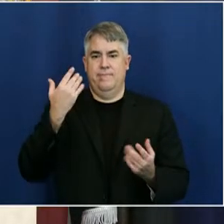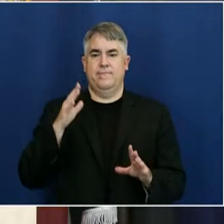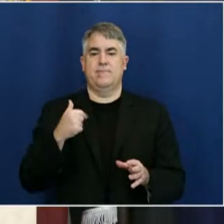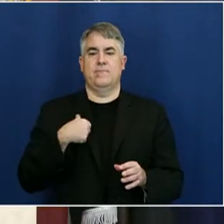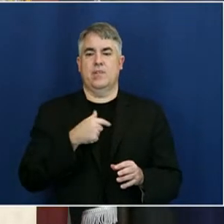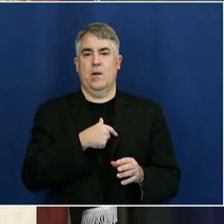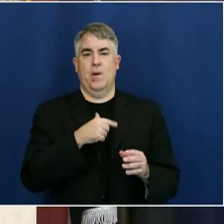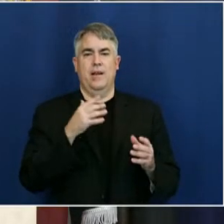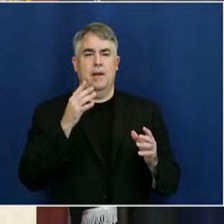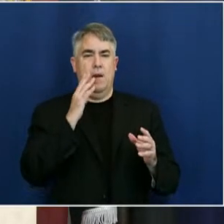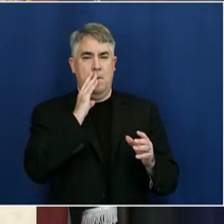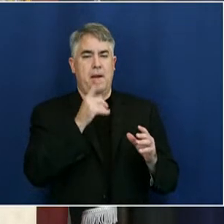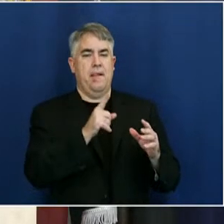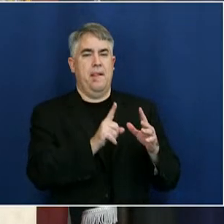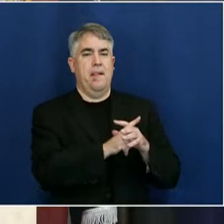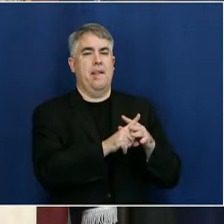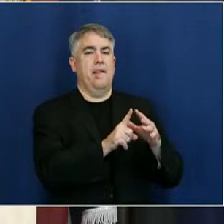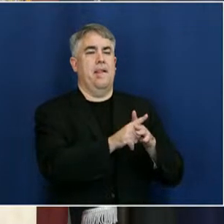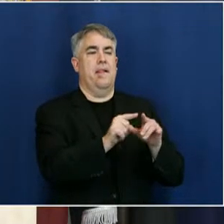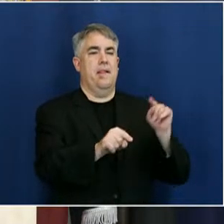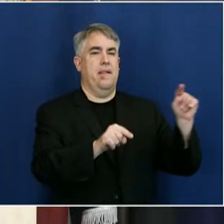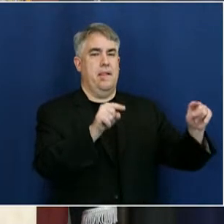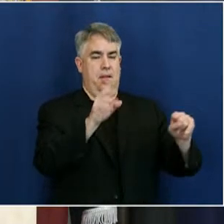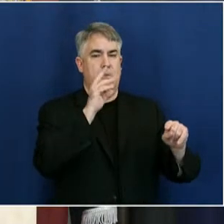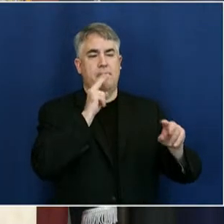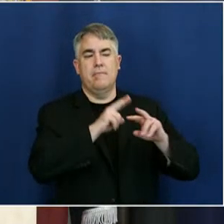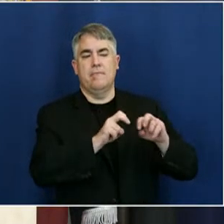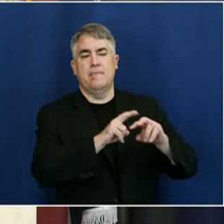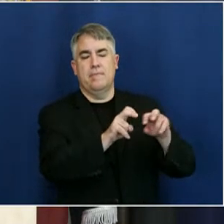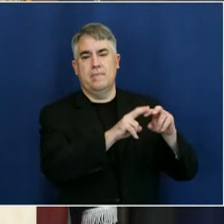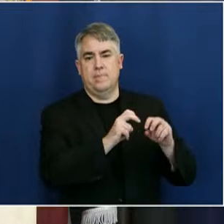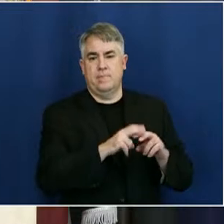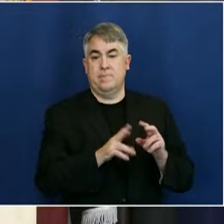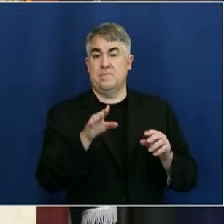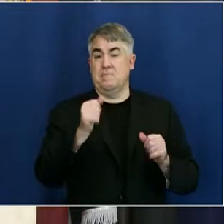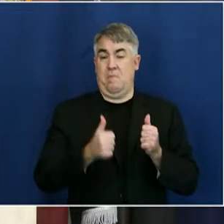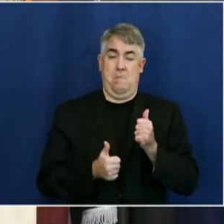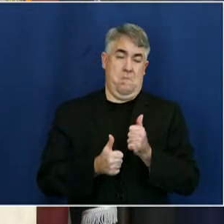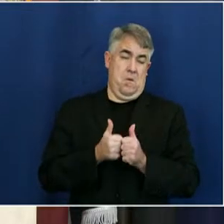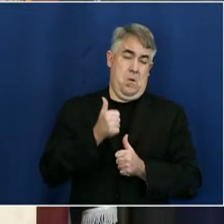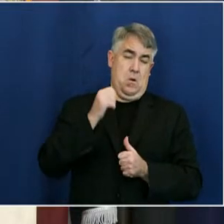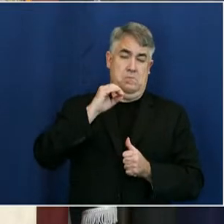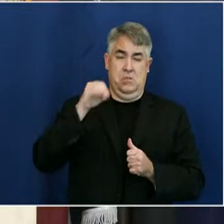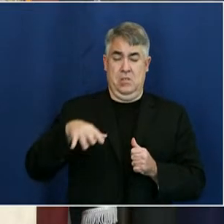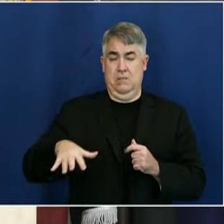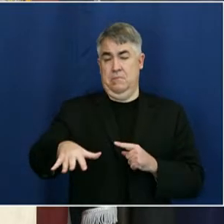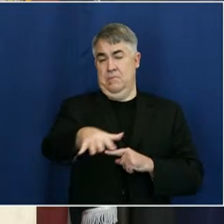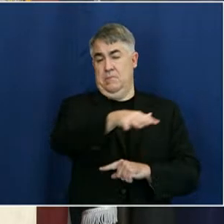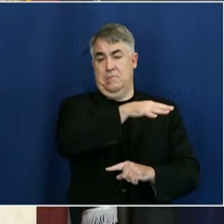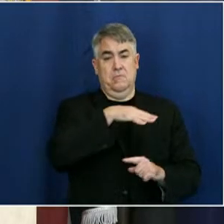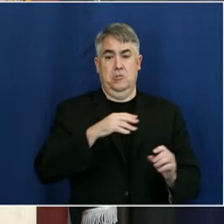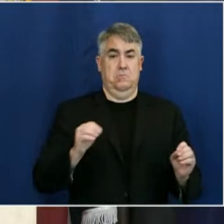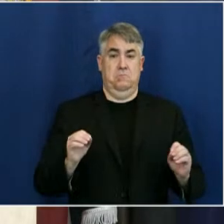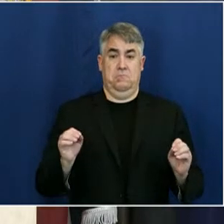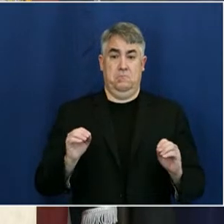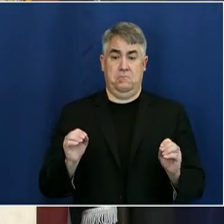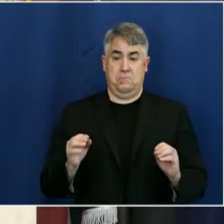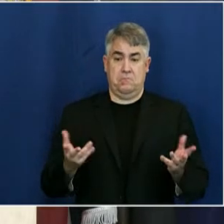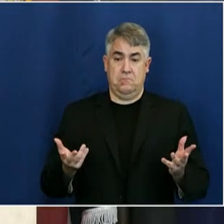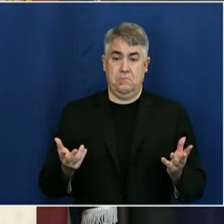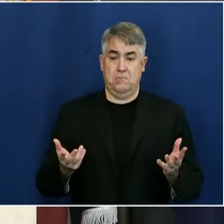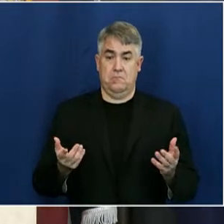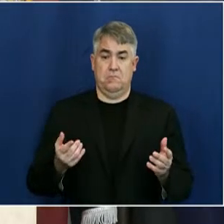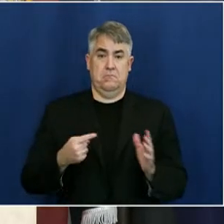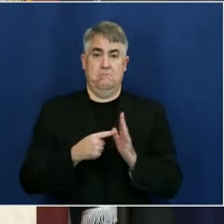more. We expect the number to be low. We expect most of the cases to be the one that was just reported, which is essentially minimal